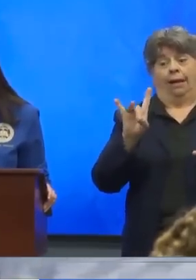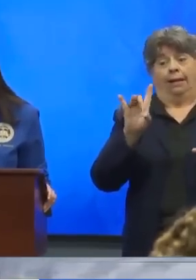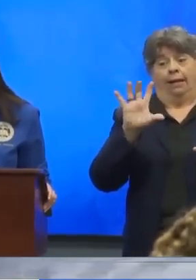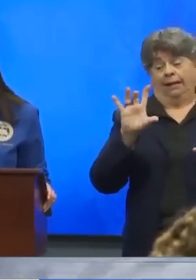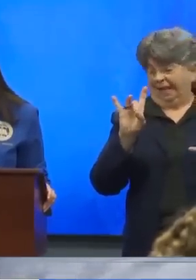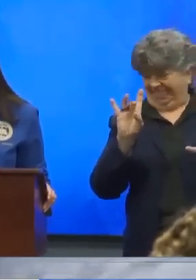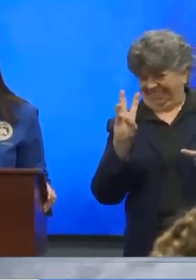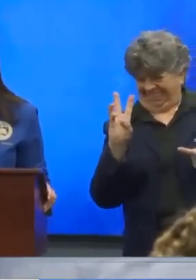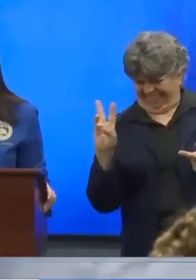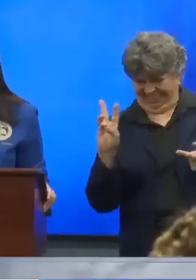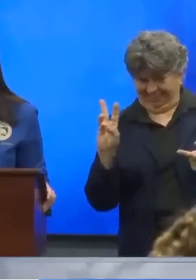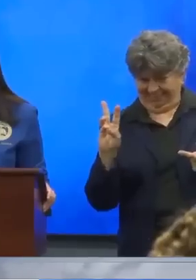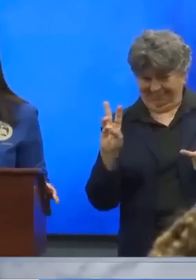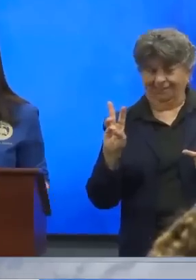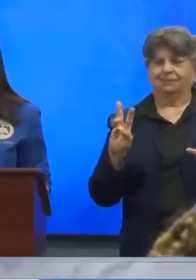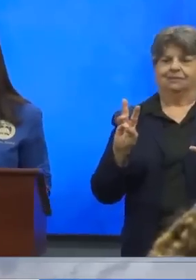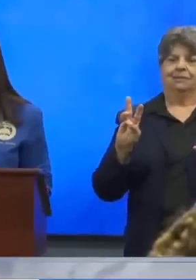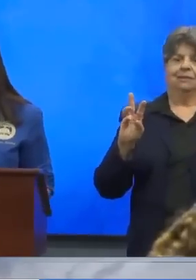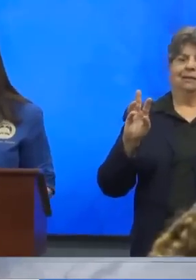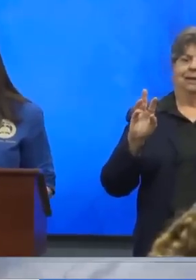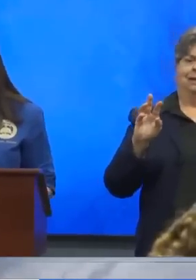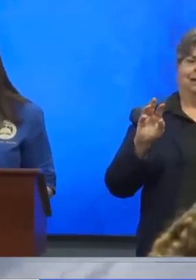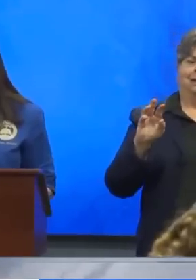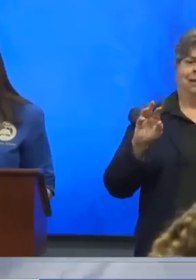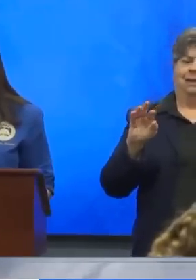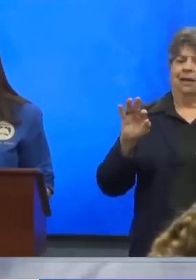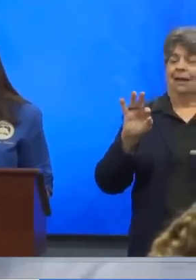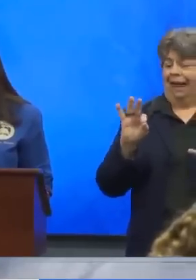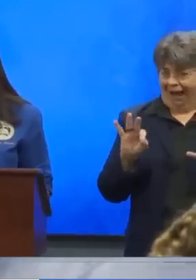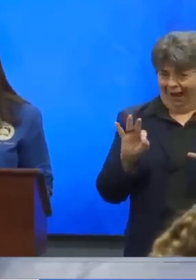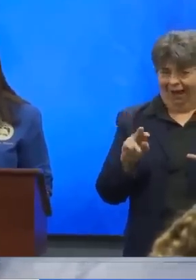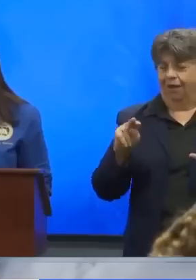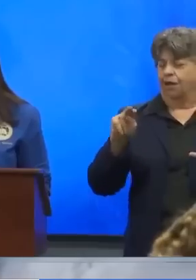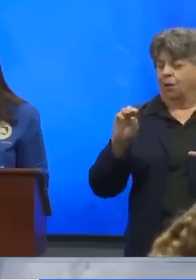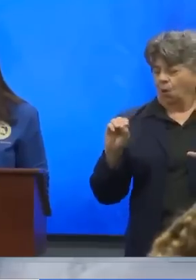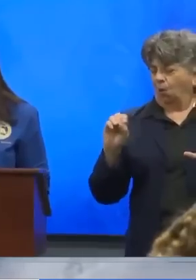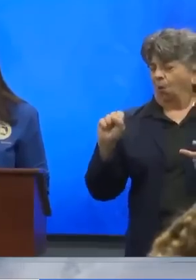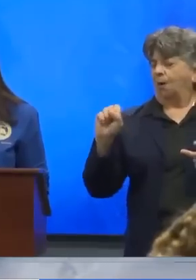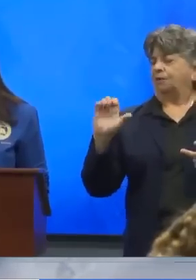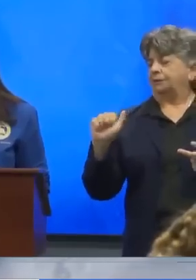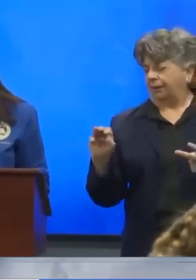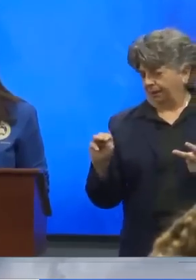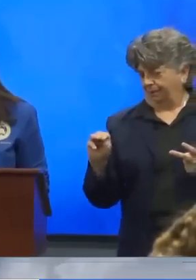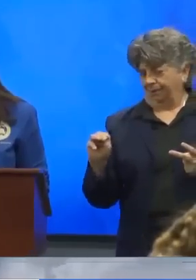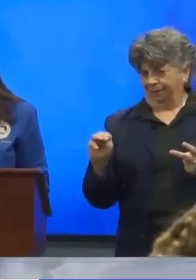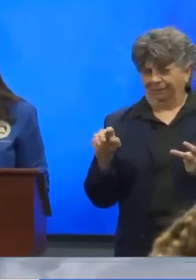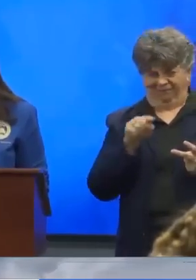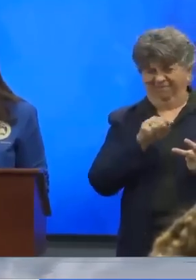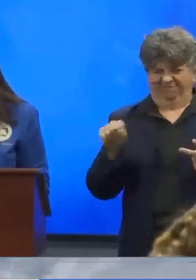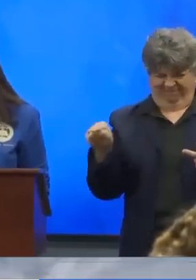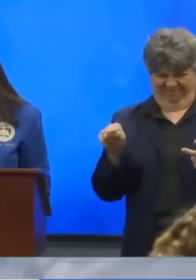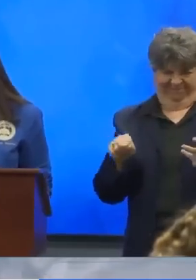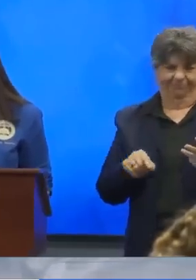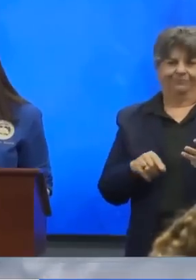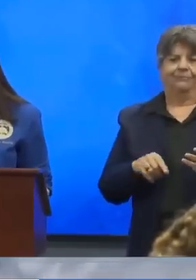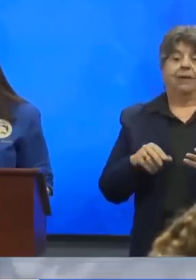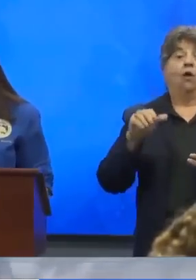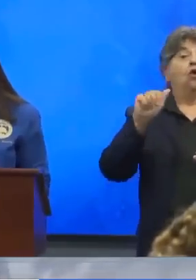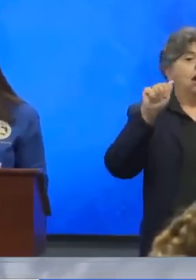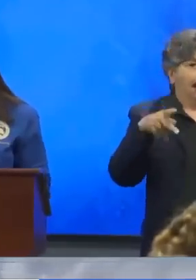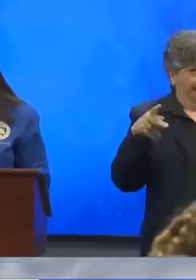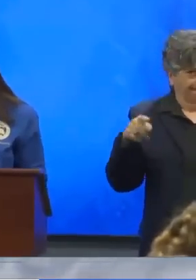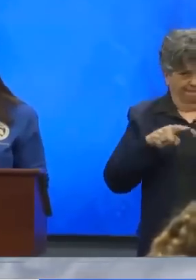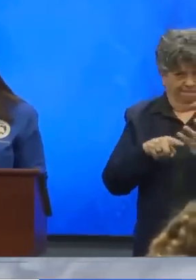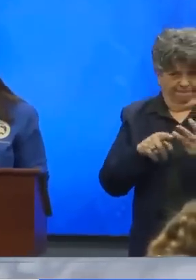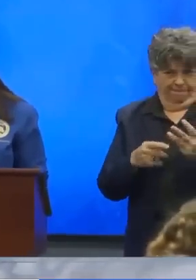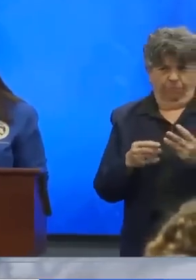1-866-9-NO-SCAM. We've even made it easy to download an app called No Scam on an Android or Apple device. And you can help